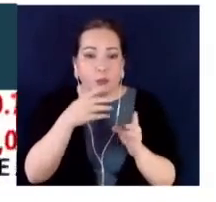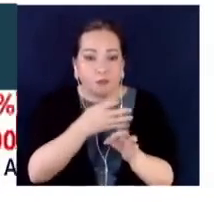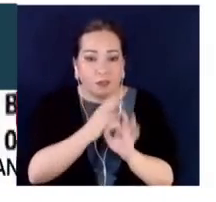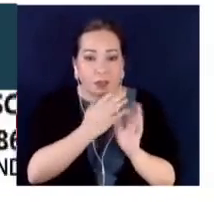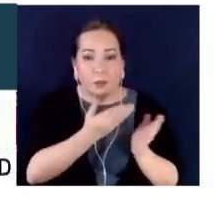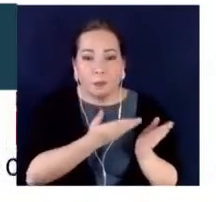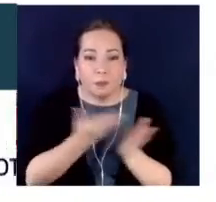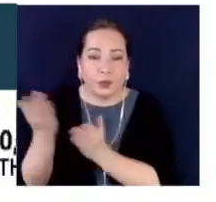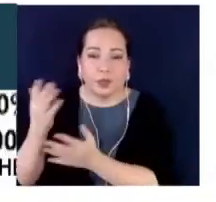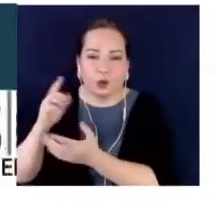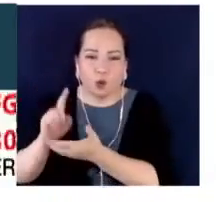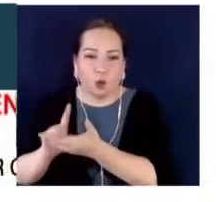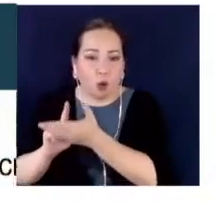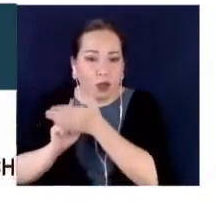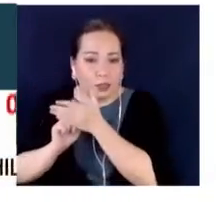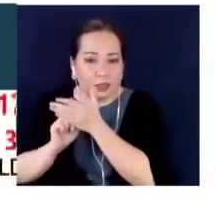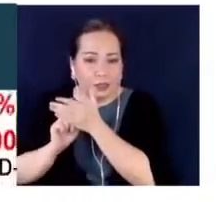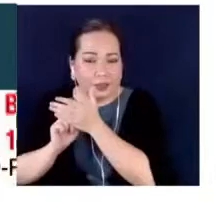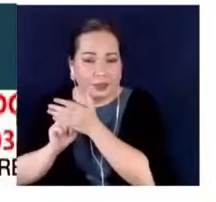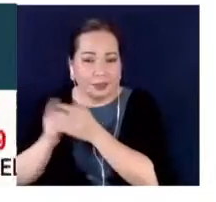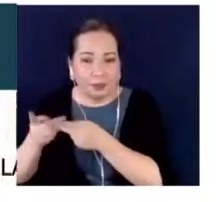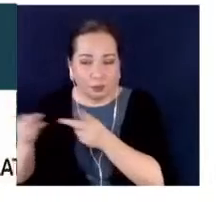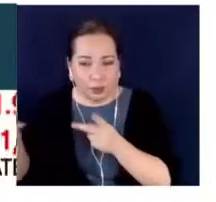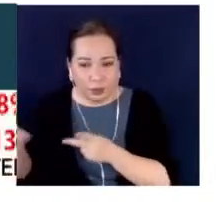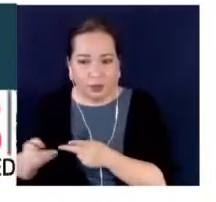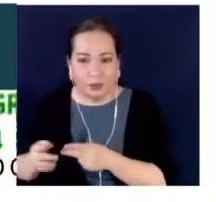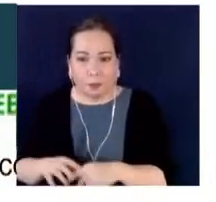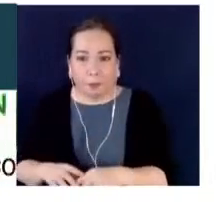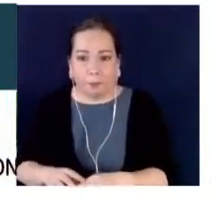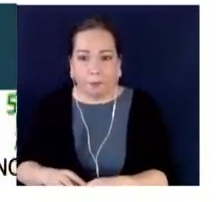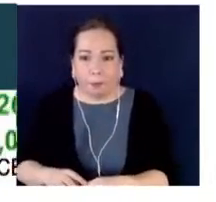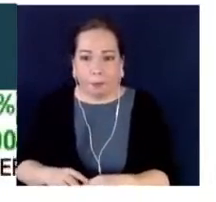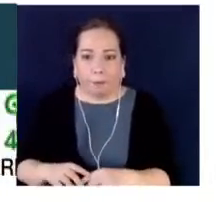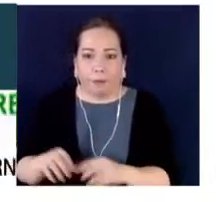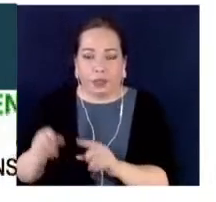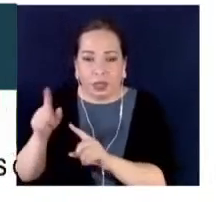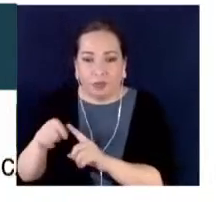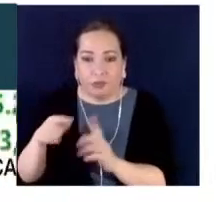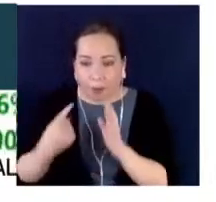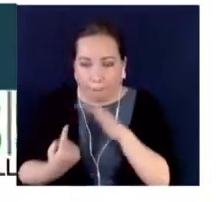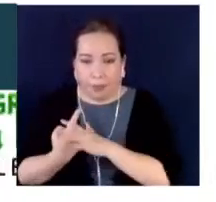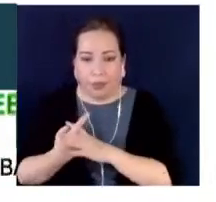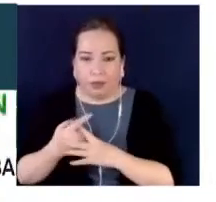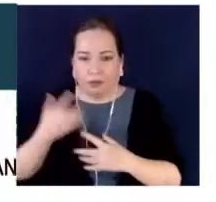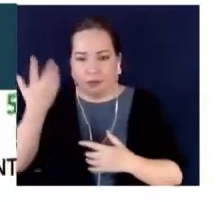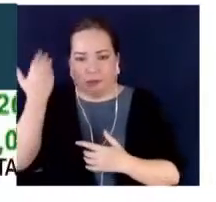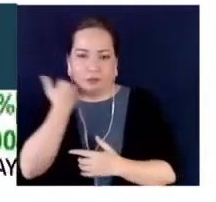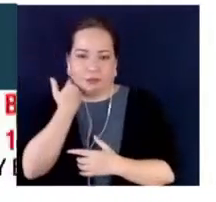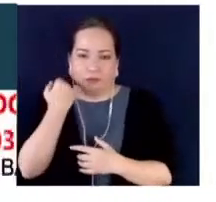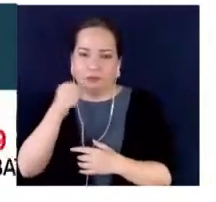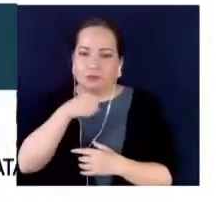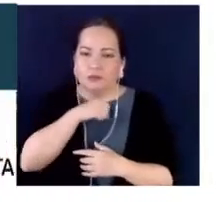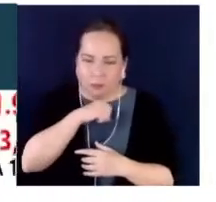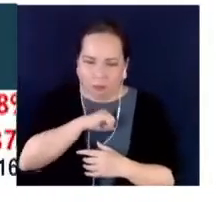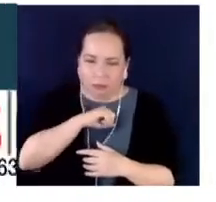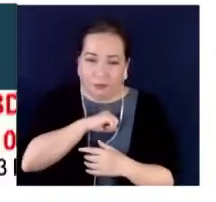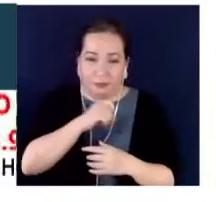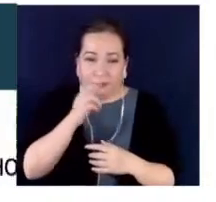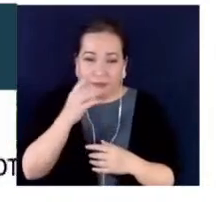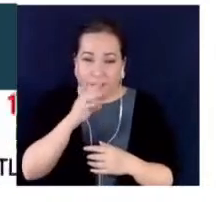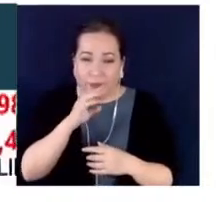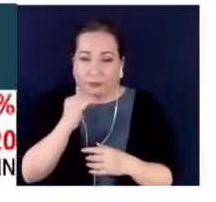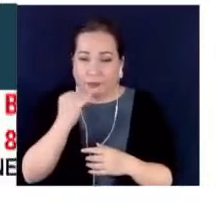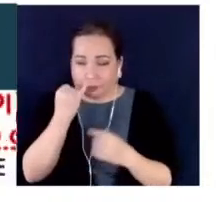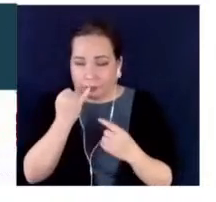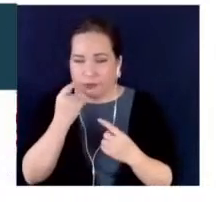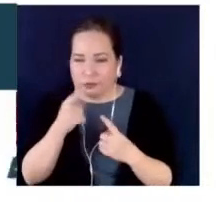LGUs or the quarantine areas. Mm-hmm. Or if you have symptoms already, then you go directly to the hospital. Mm-hmm. And